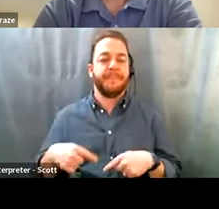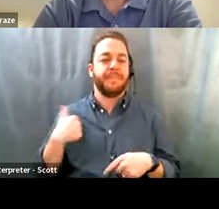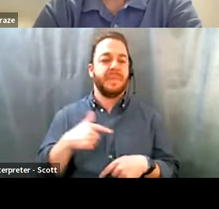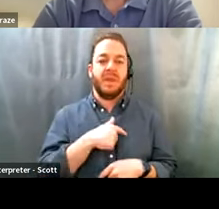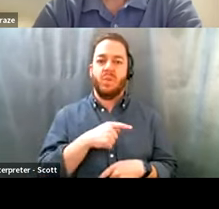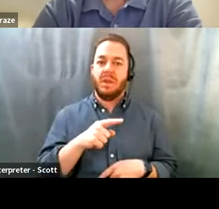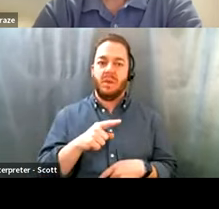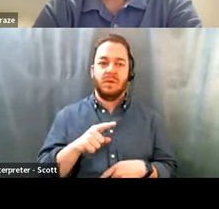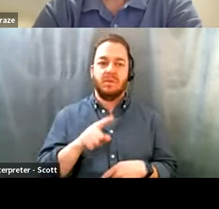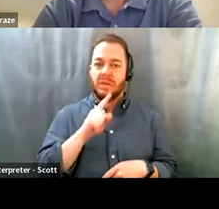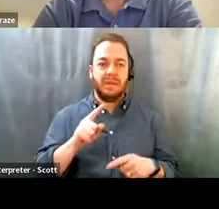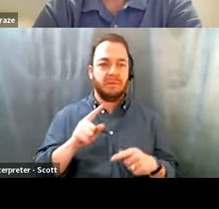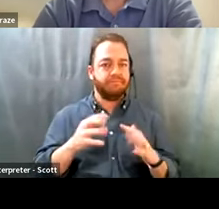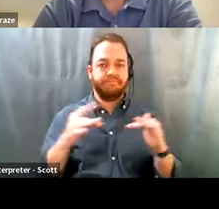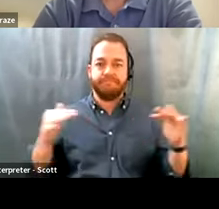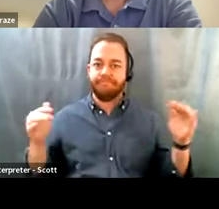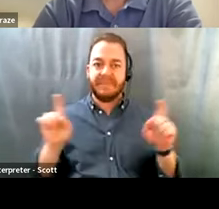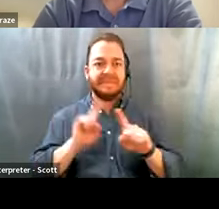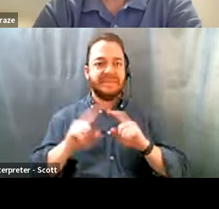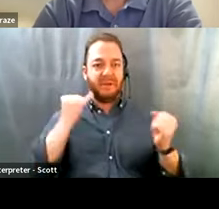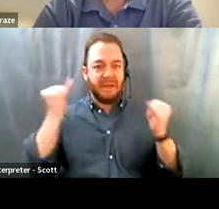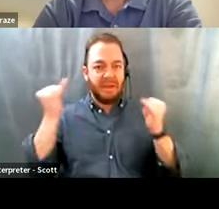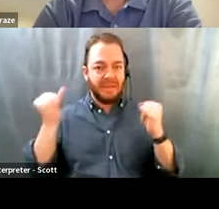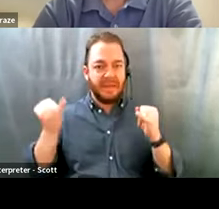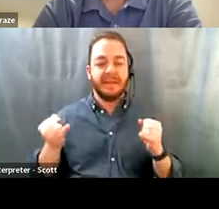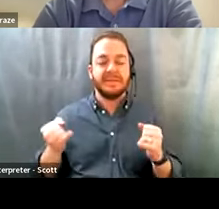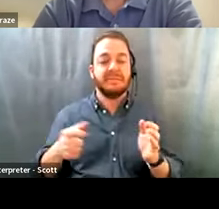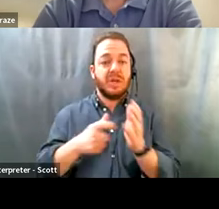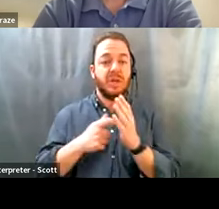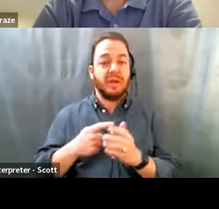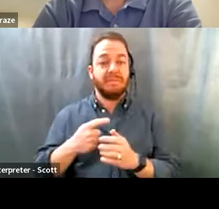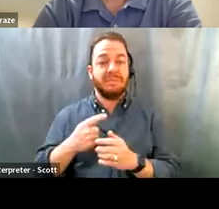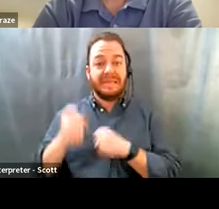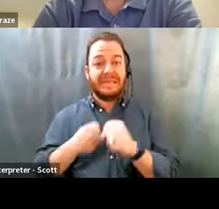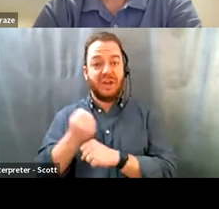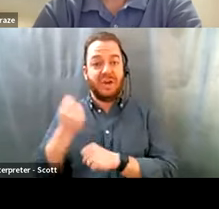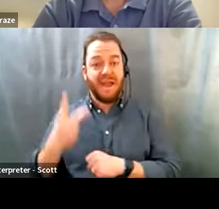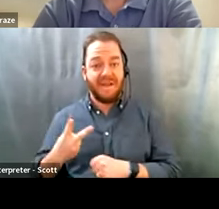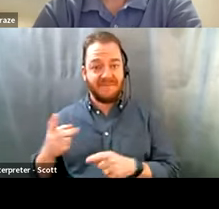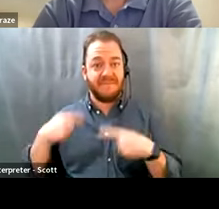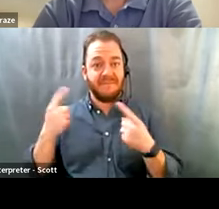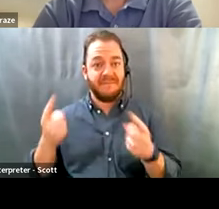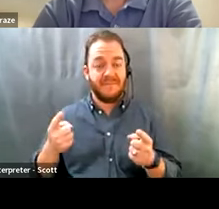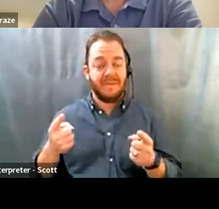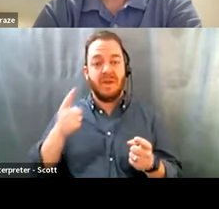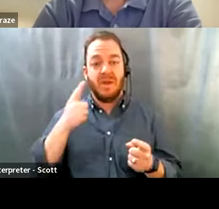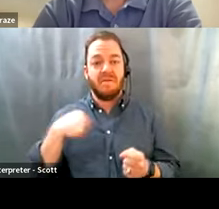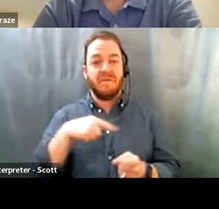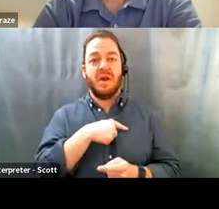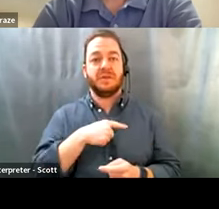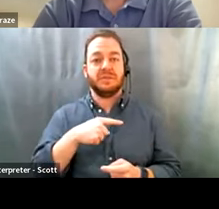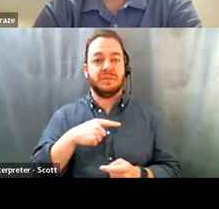all across the board on what we could do. Like Tia said, it's taken a year and a half for us to get down to just two